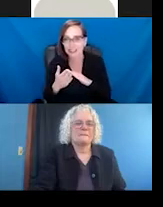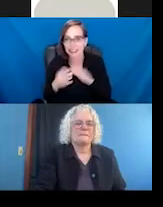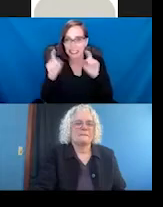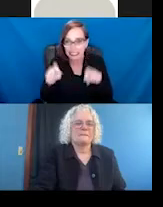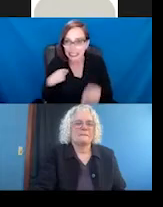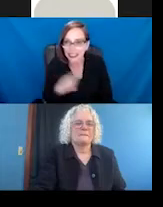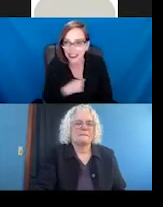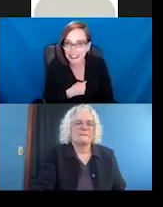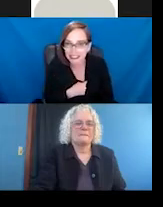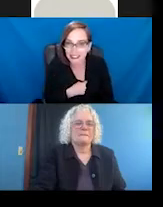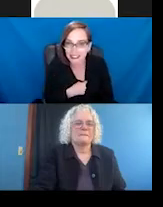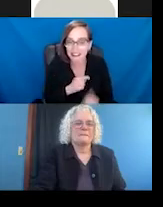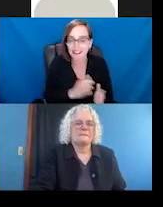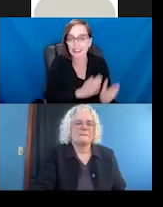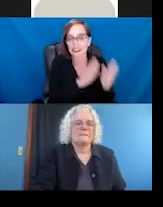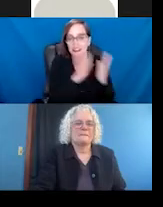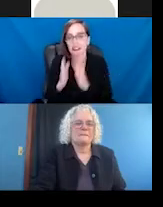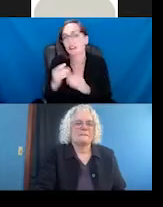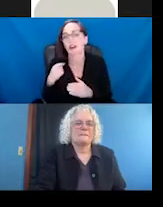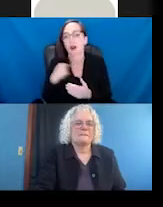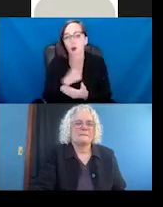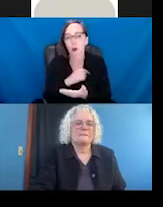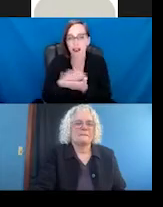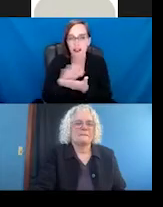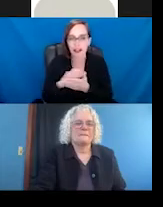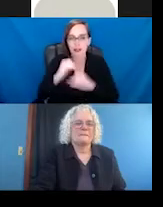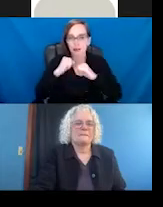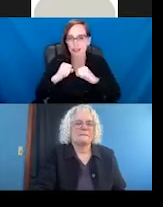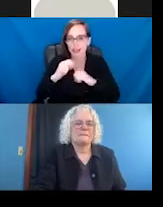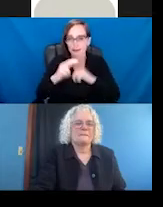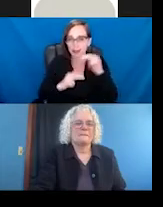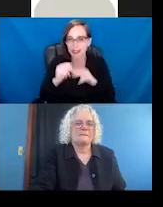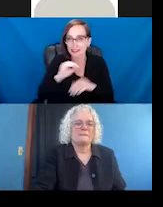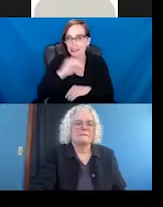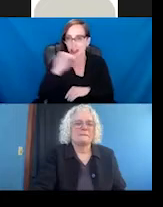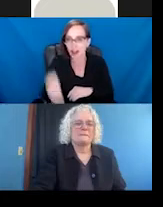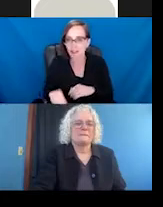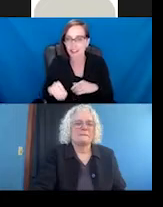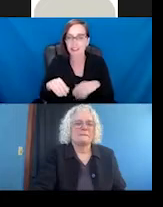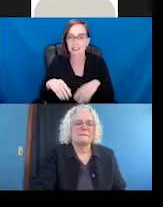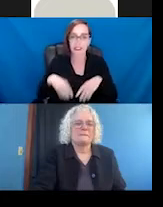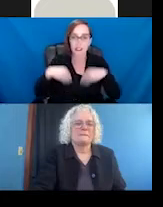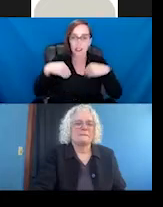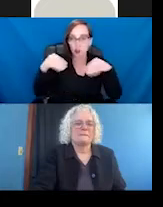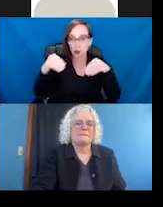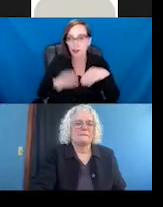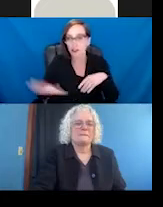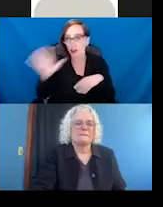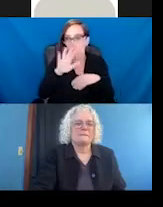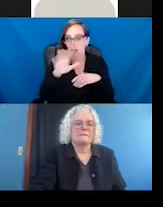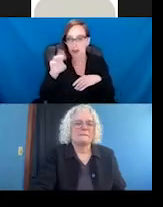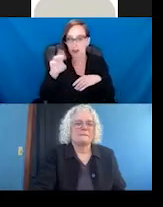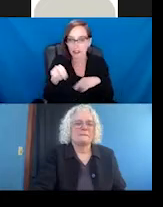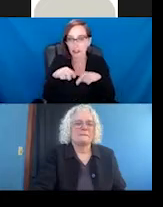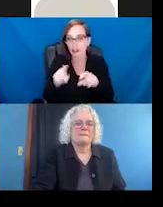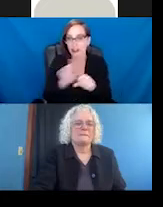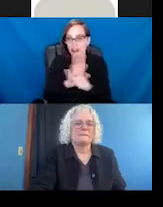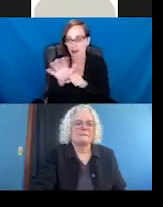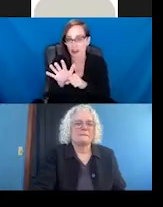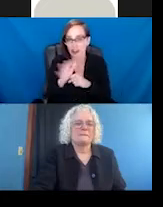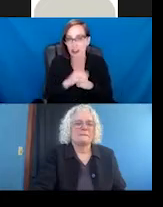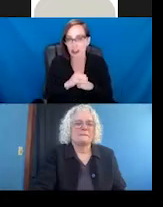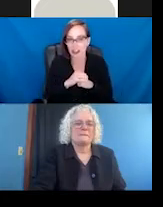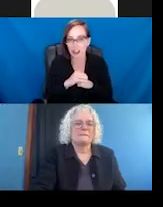We cleaned and protected buildings, offices, and retail stores across Minnesota during the pandemic and